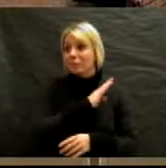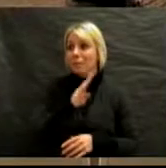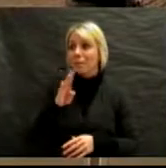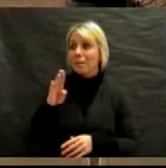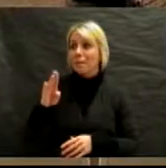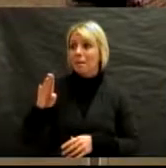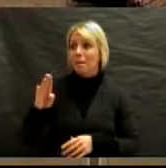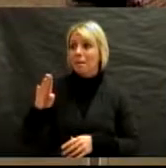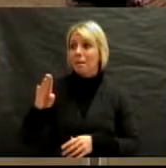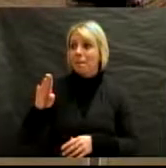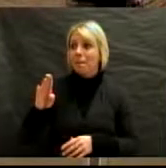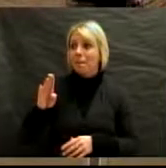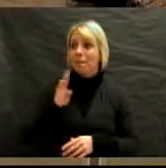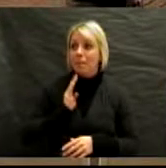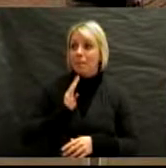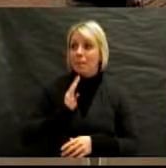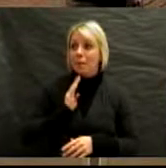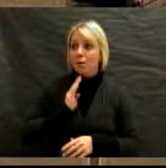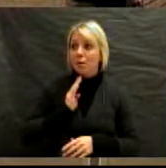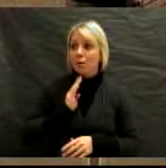I would agree.